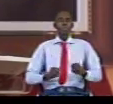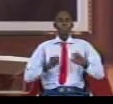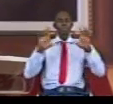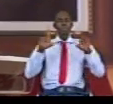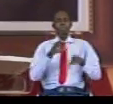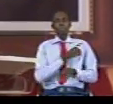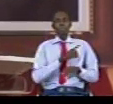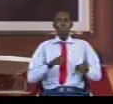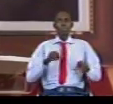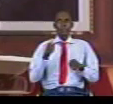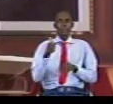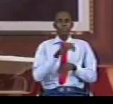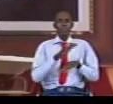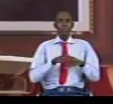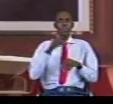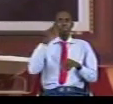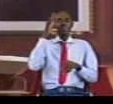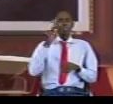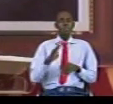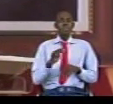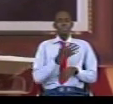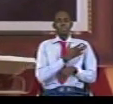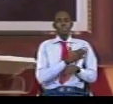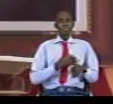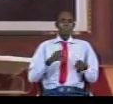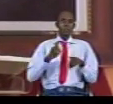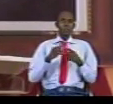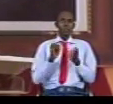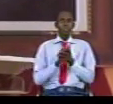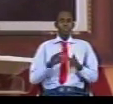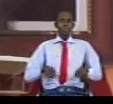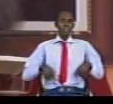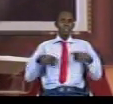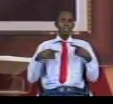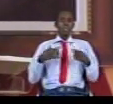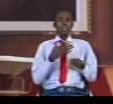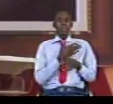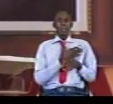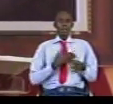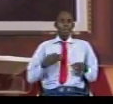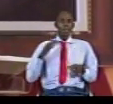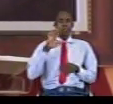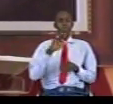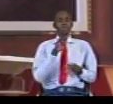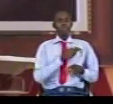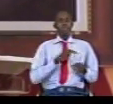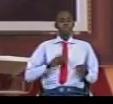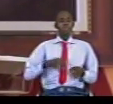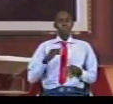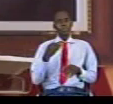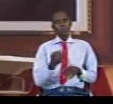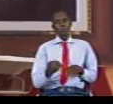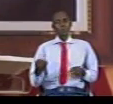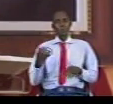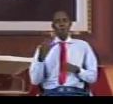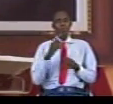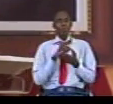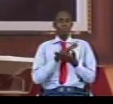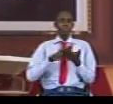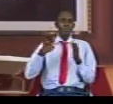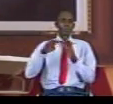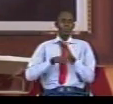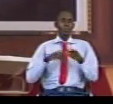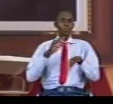God as those that are alive from the dead, and your members as instruments of righteousness unto God.